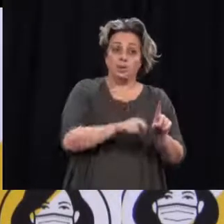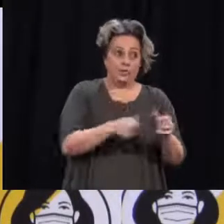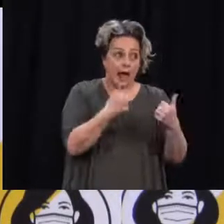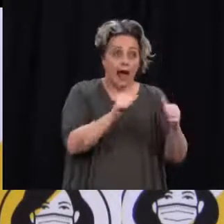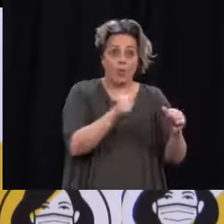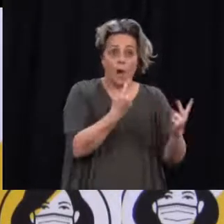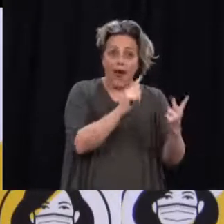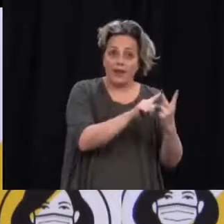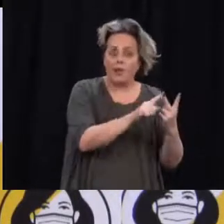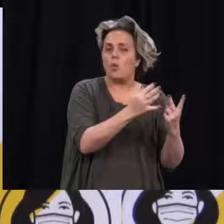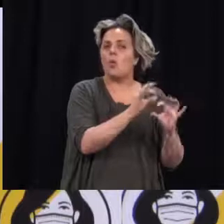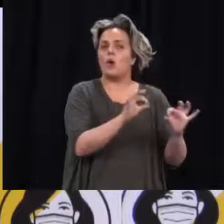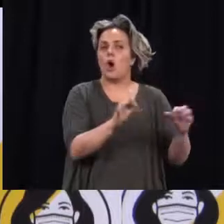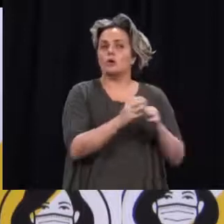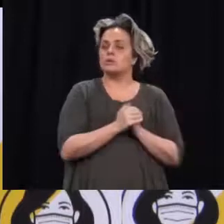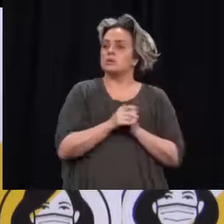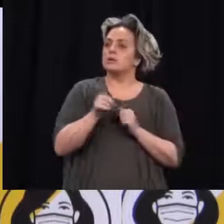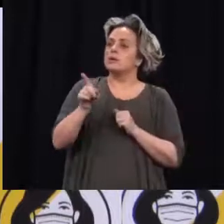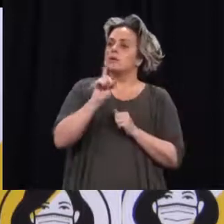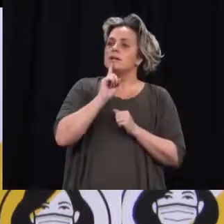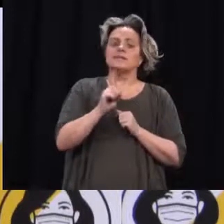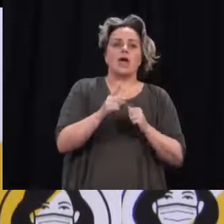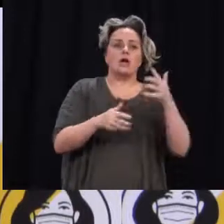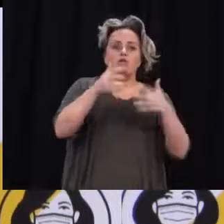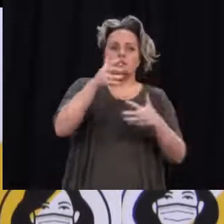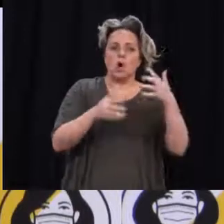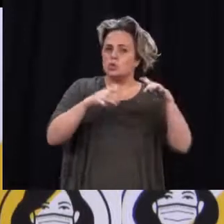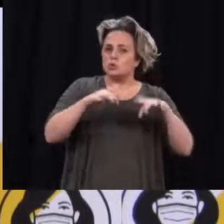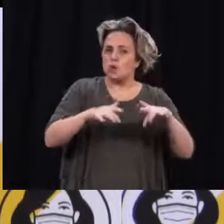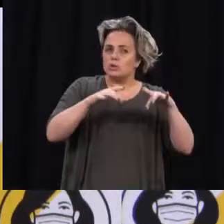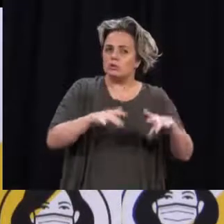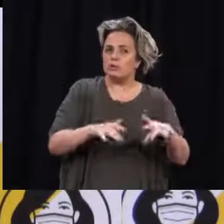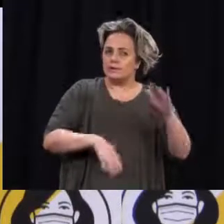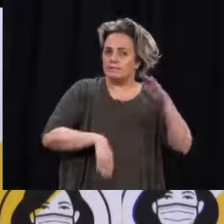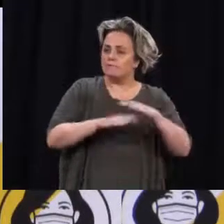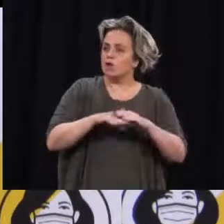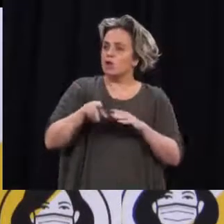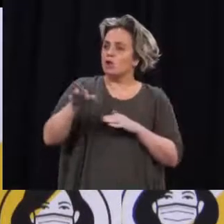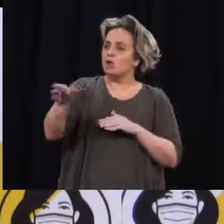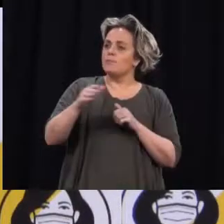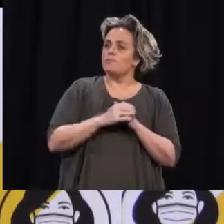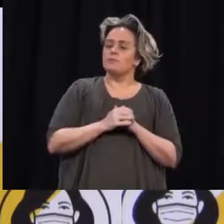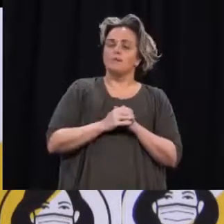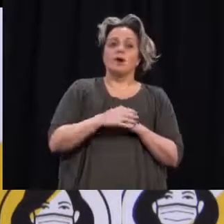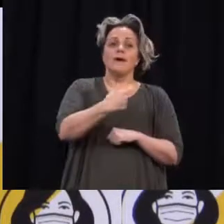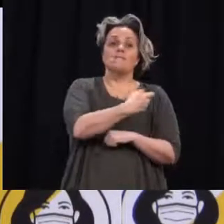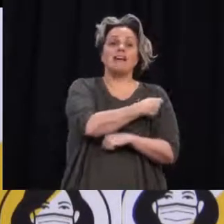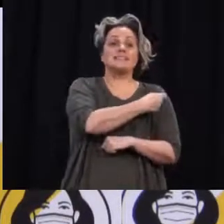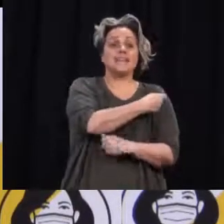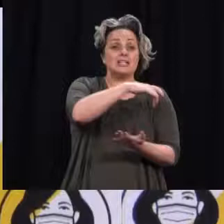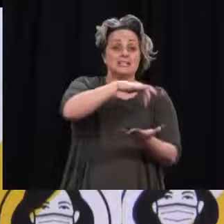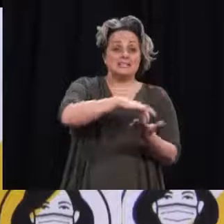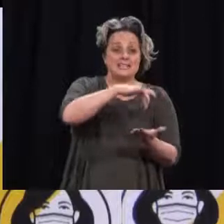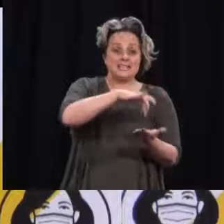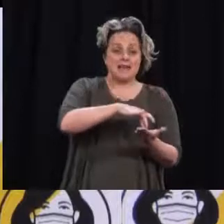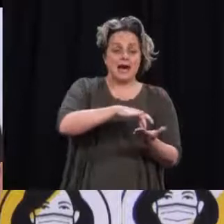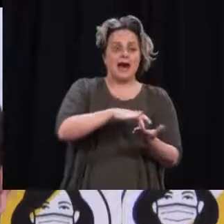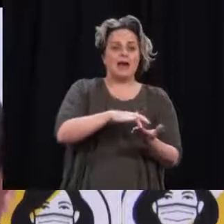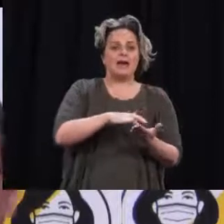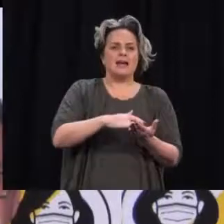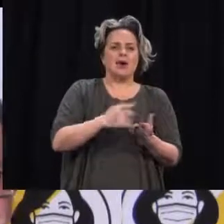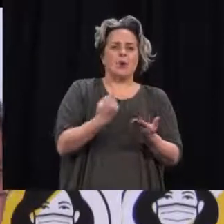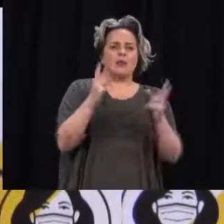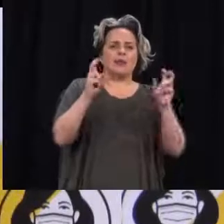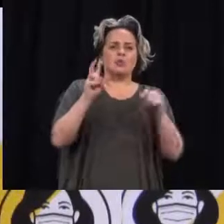those. And I don't believe, Joe, we've got the results for the others yet. So just to follow up on that then, in terms of that vaccination centre, the issue is around the ventilation